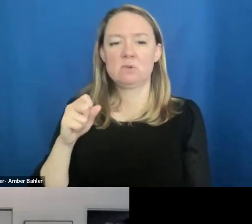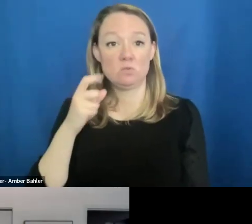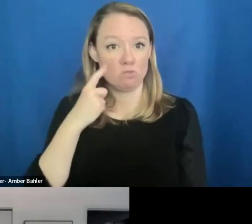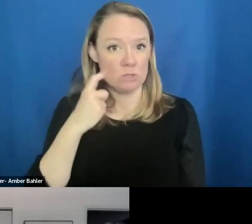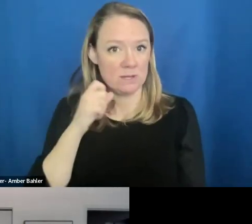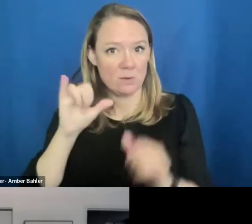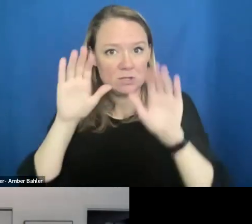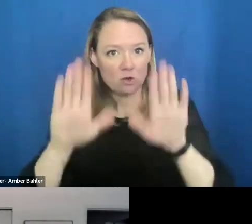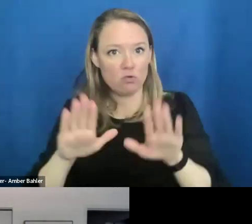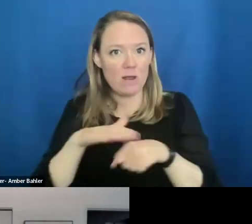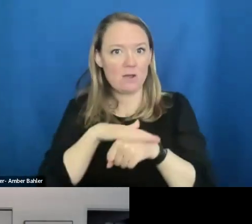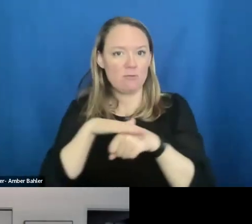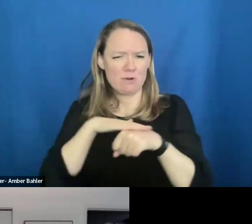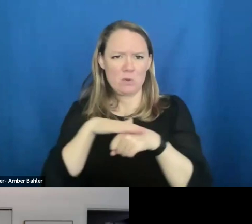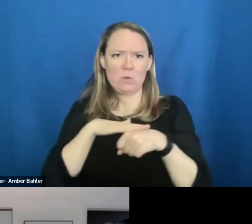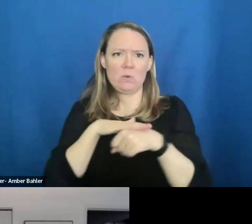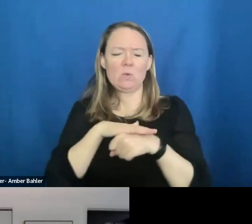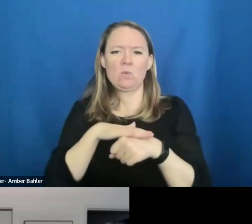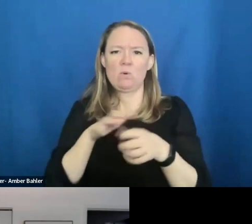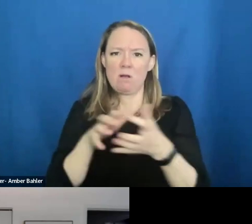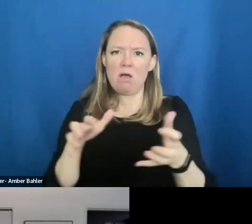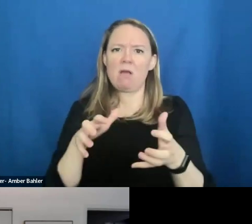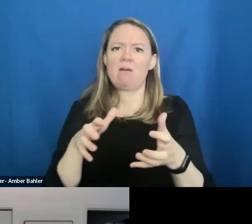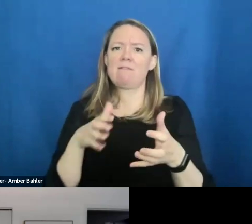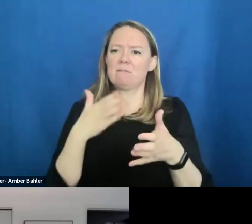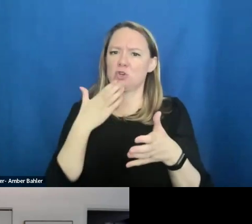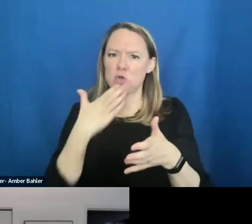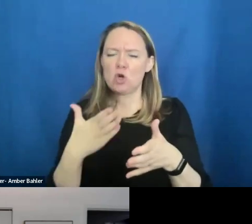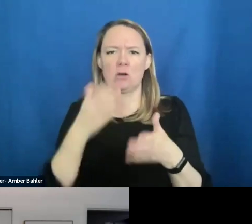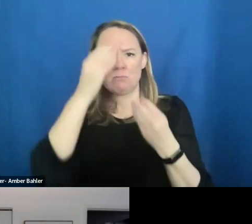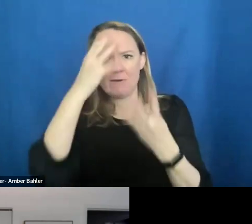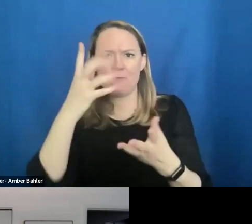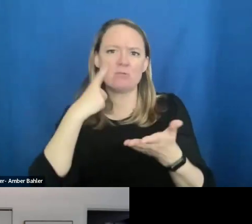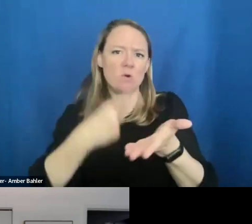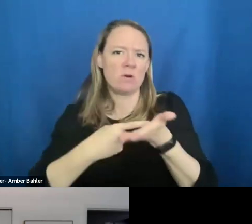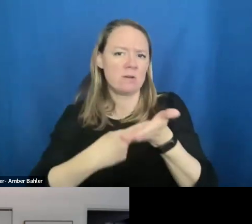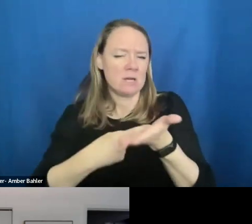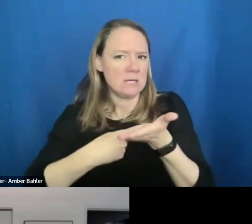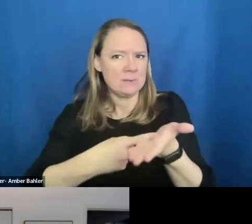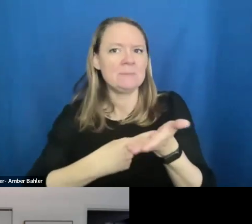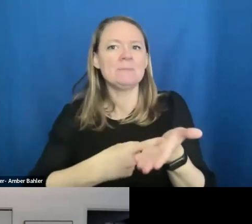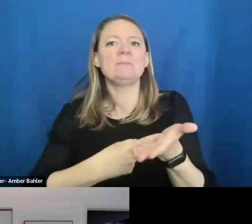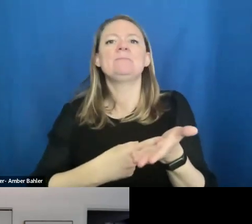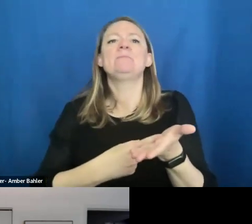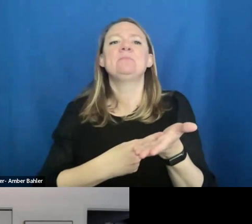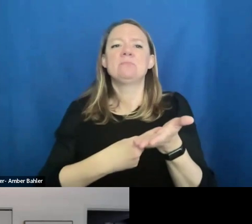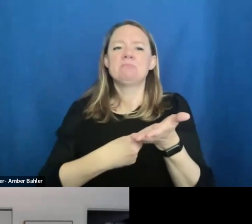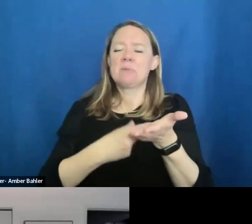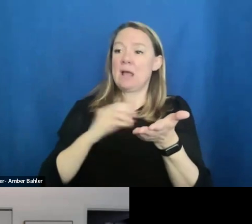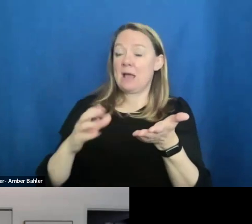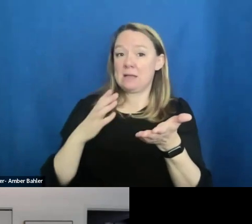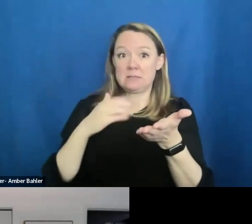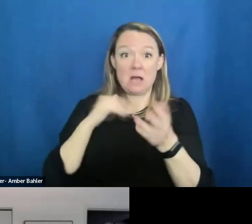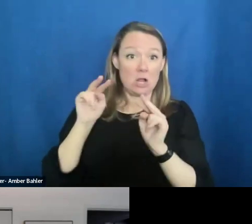great overview. It gave us a lot of good discussion points. So really appreciate that and look forward to hearing from you in the panel discussion shortly. I'd now